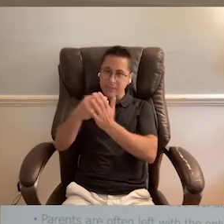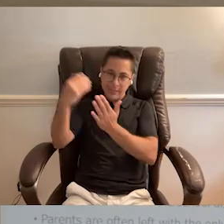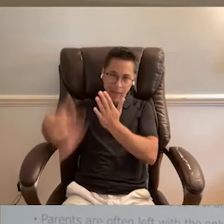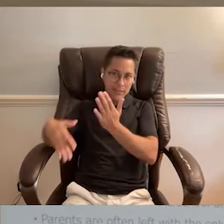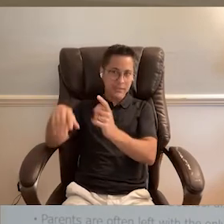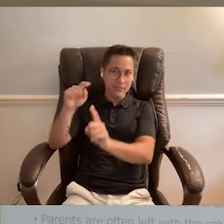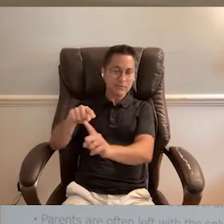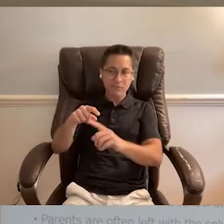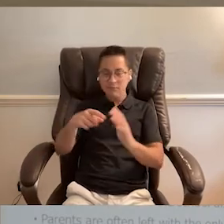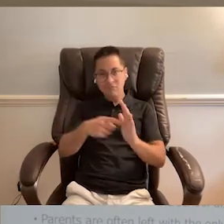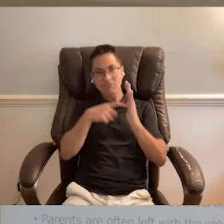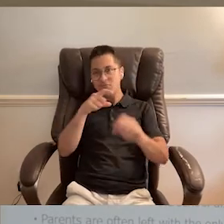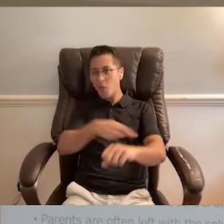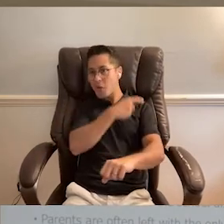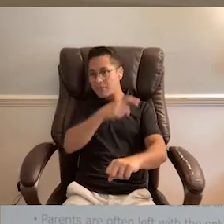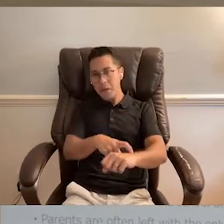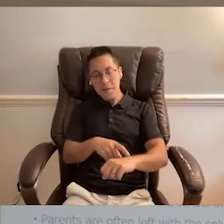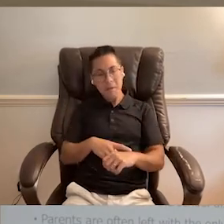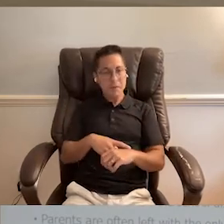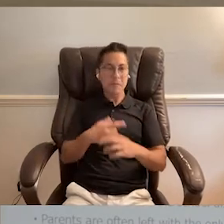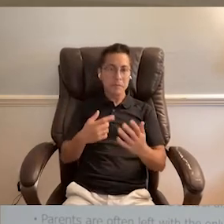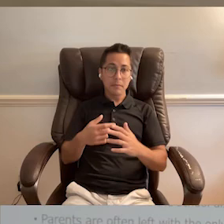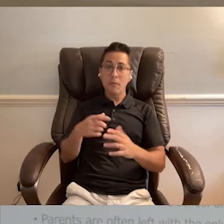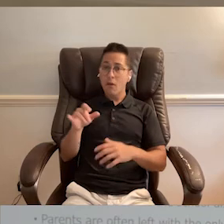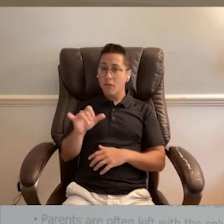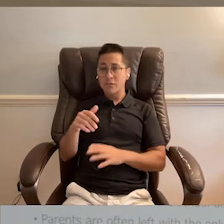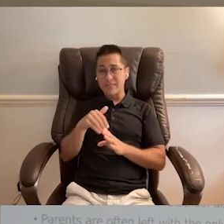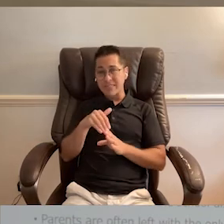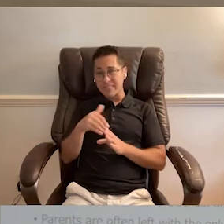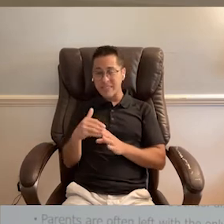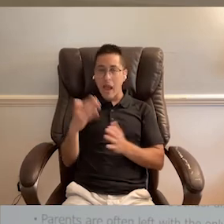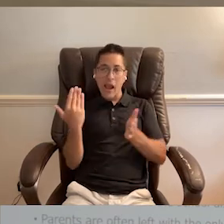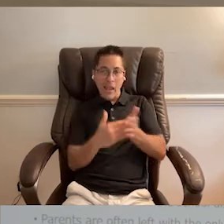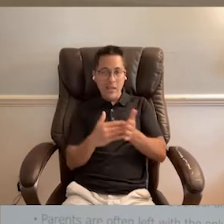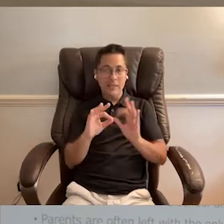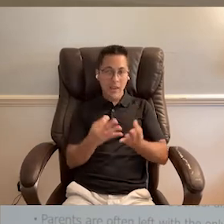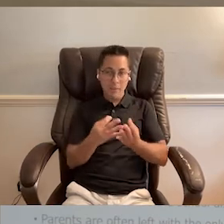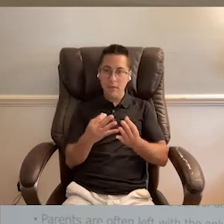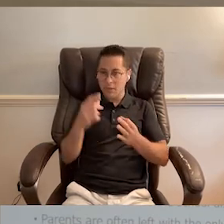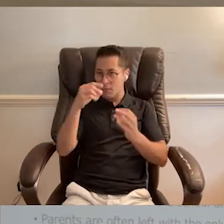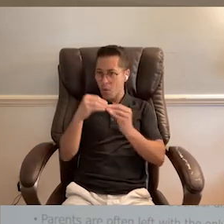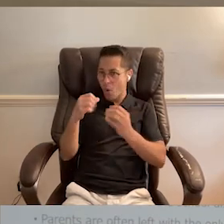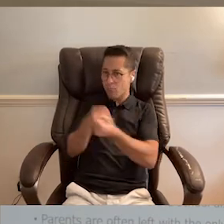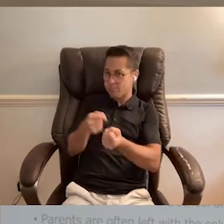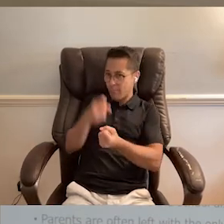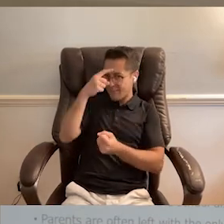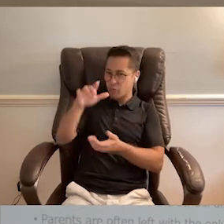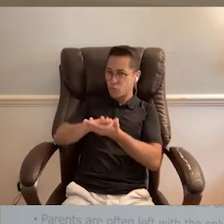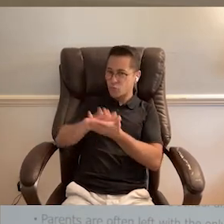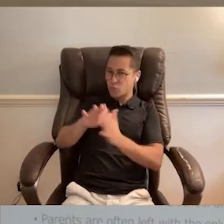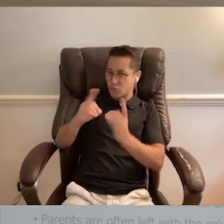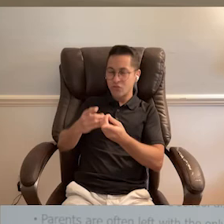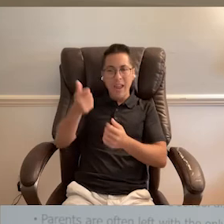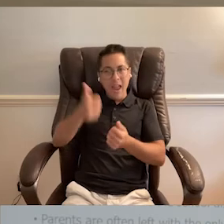time, and there is a bias against families and towards school districts. Every judge has gone to school, and